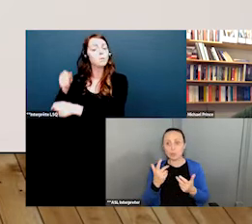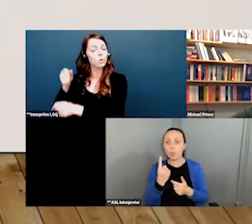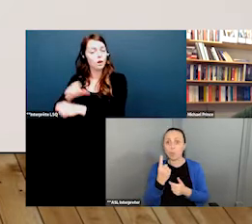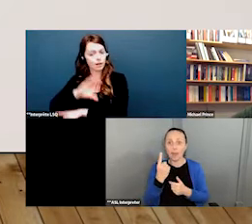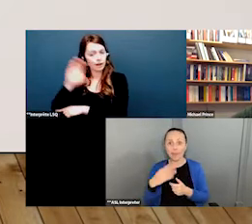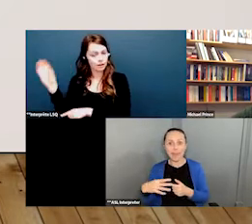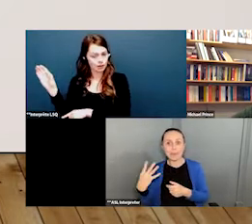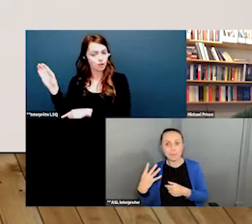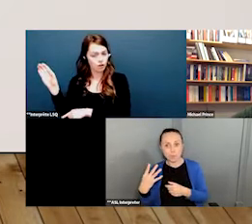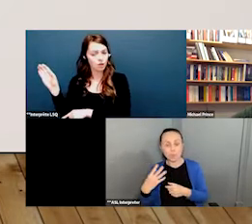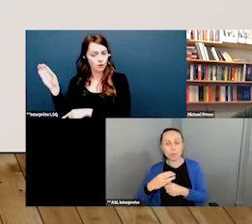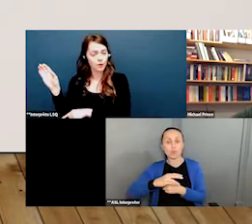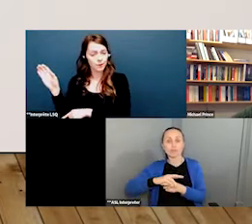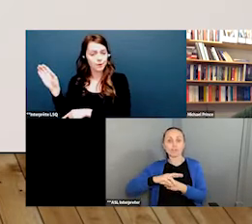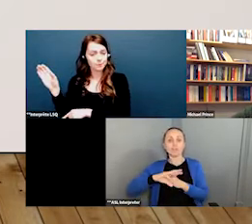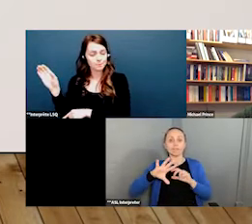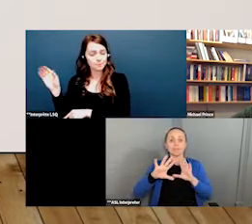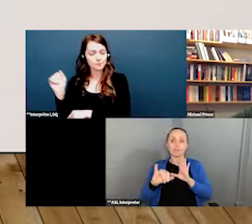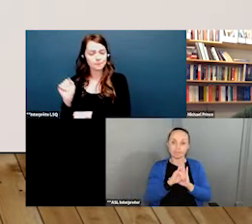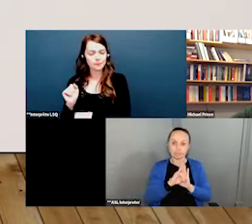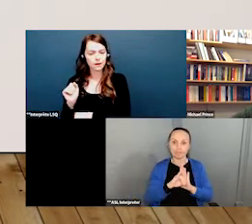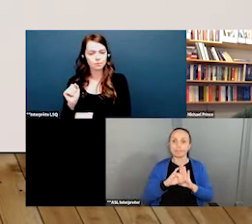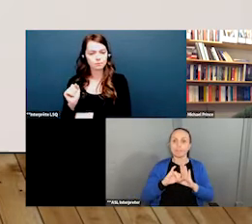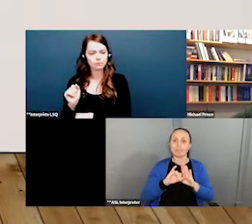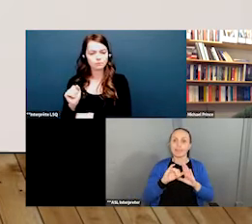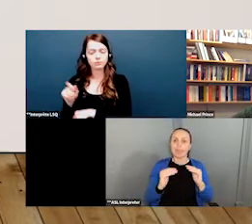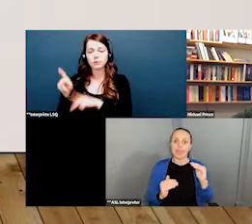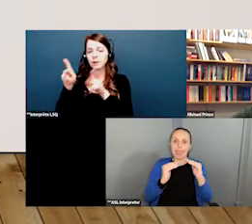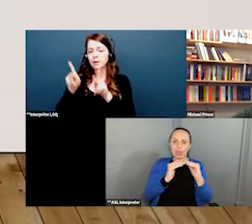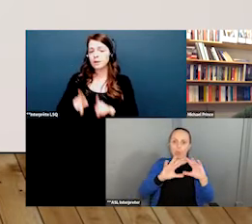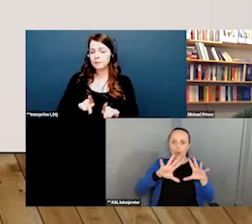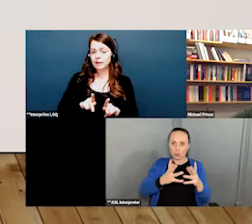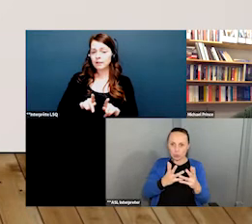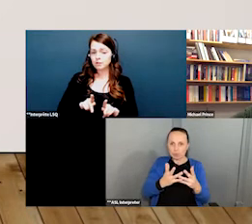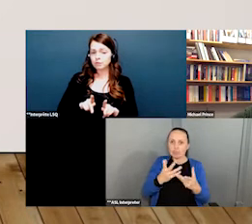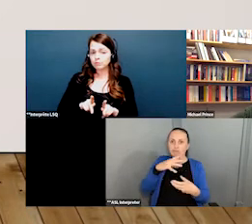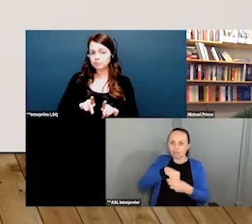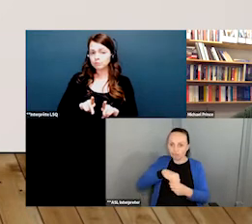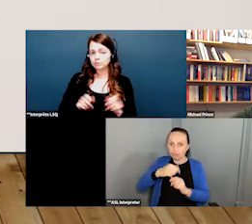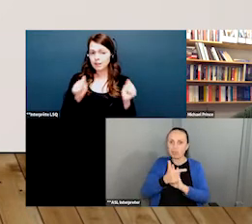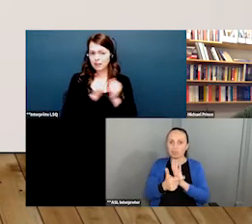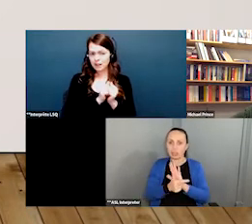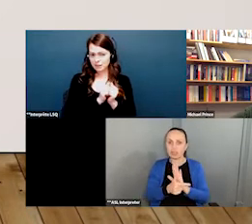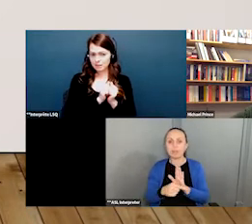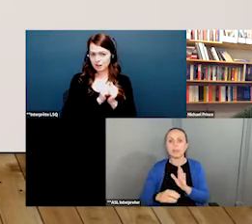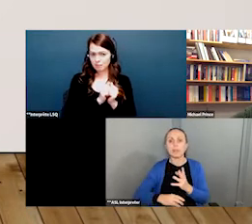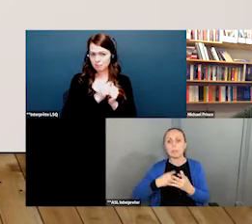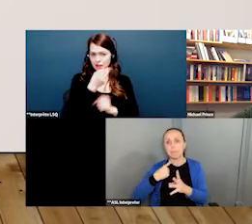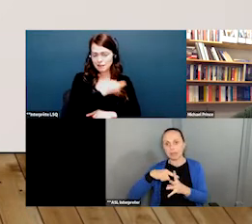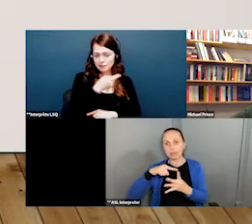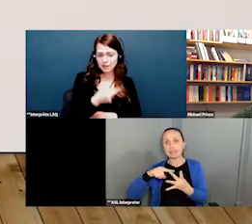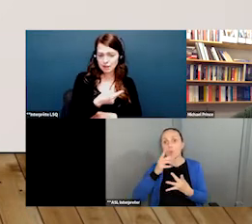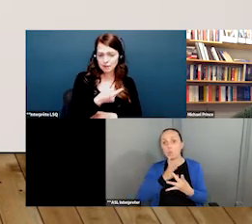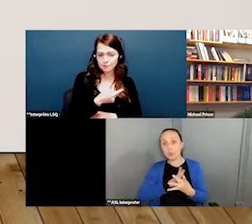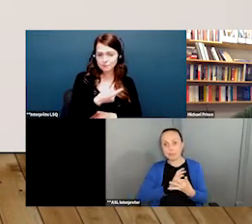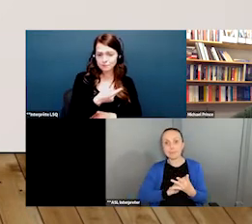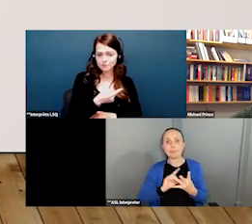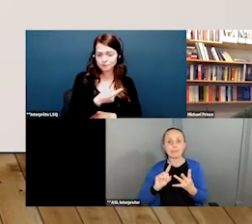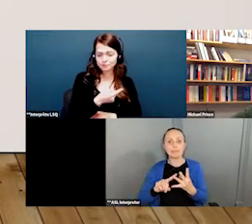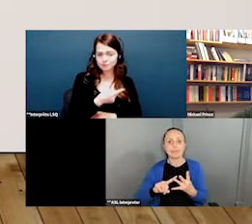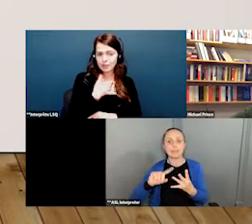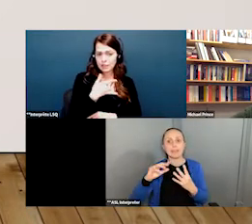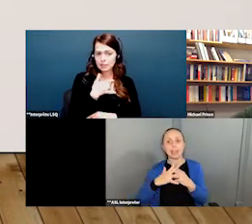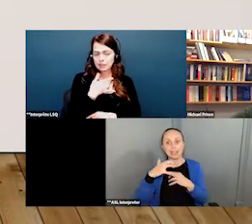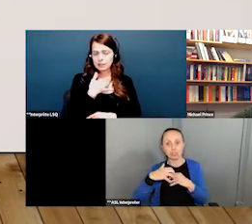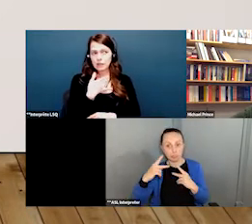4 designated equity groups named in that legislation, alongside women,